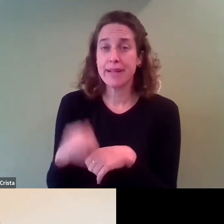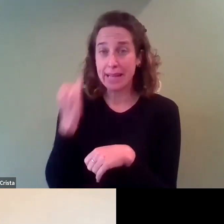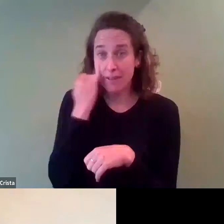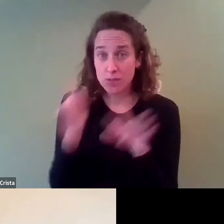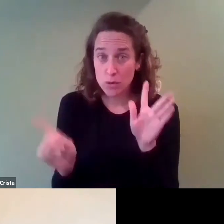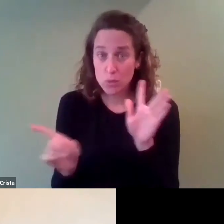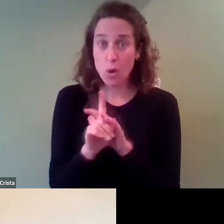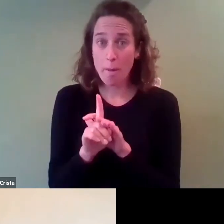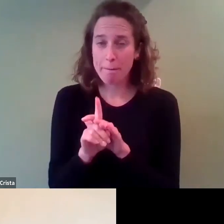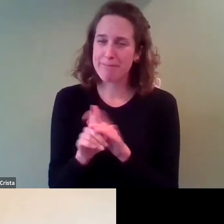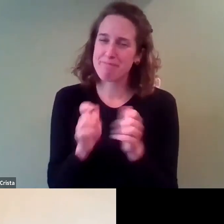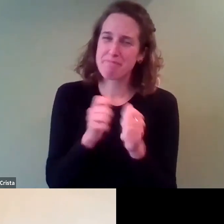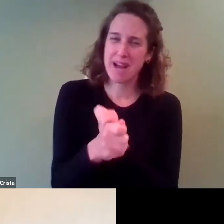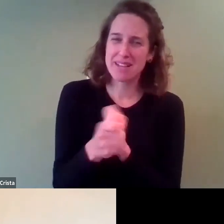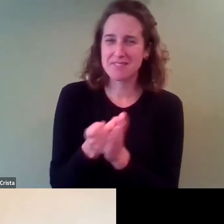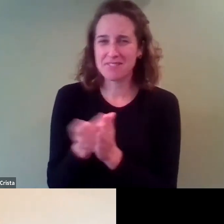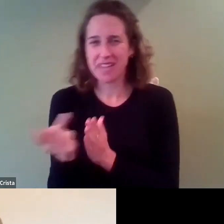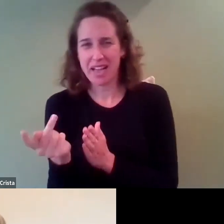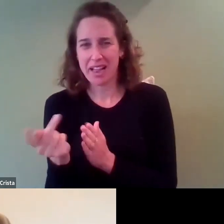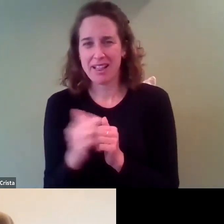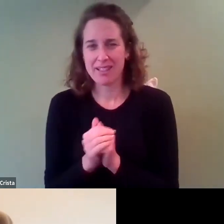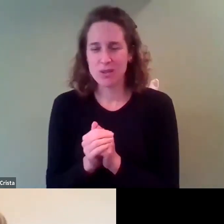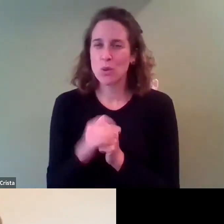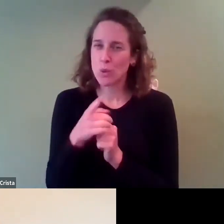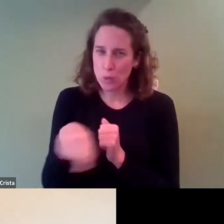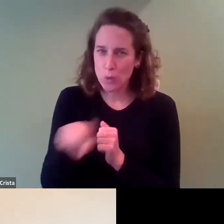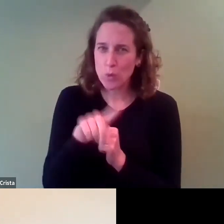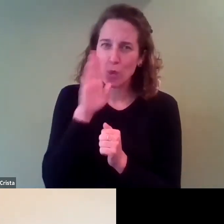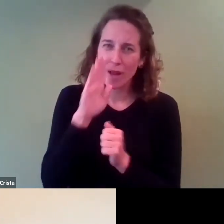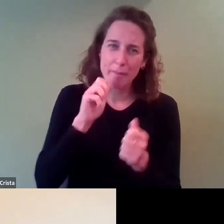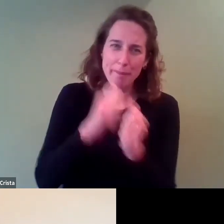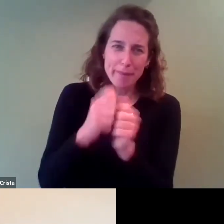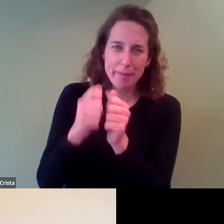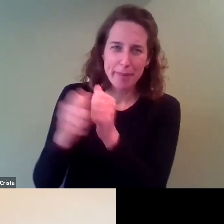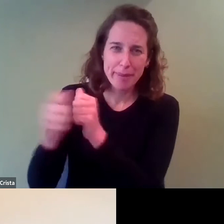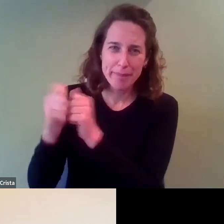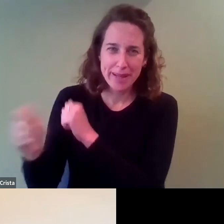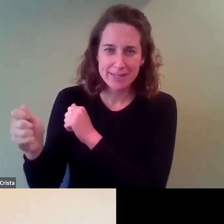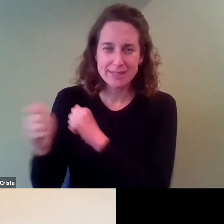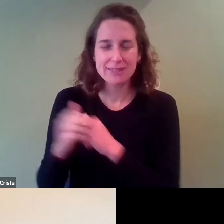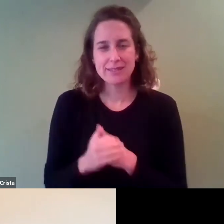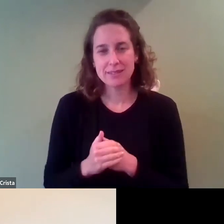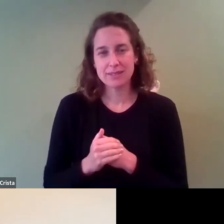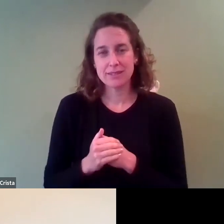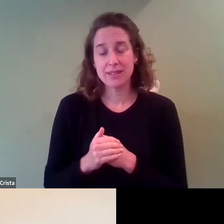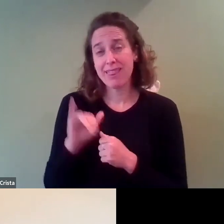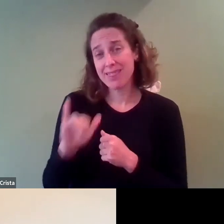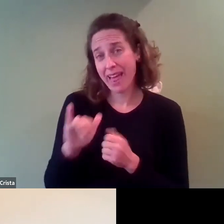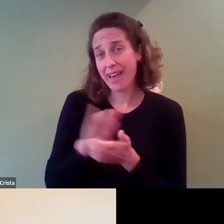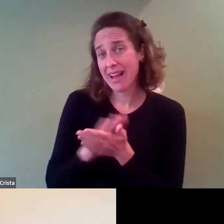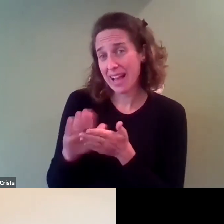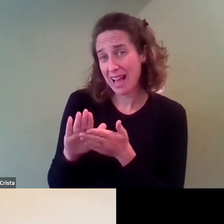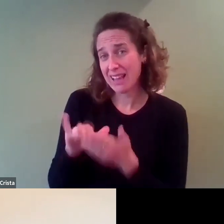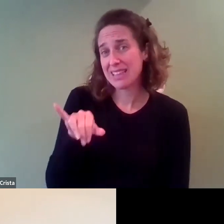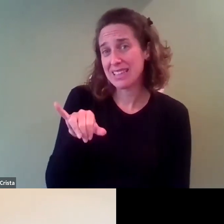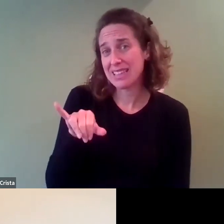and what we're going to pass you all anyway. And while they were doing that to be kind, it actually